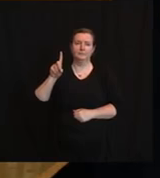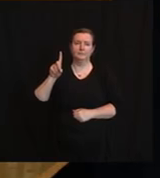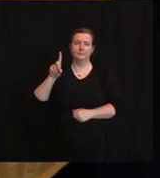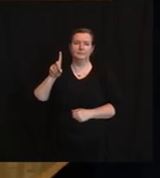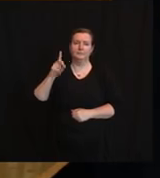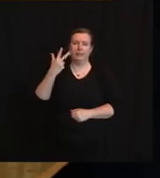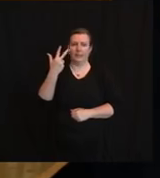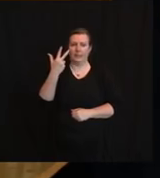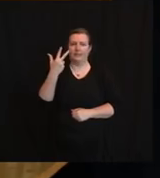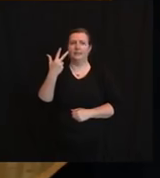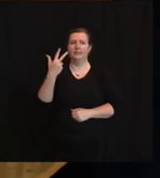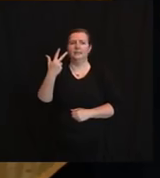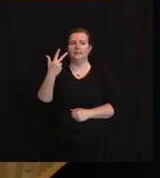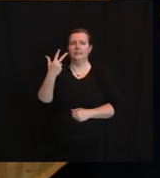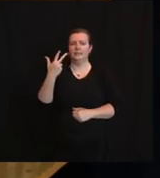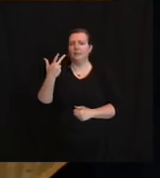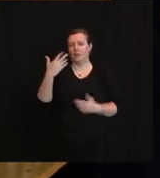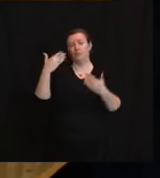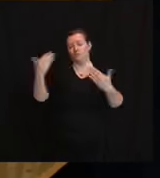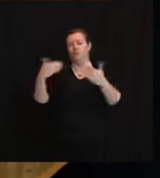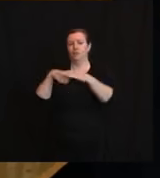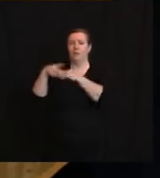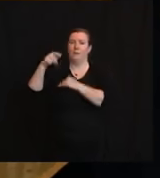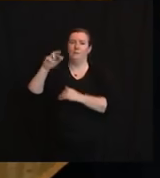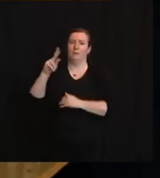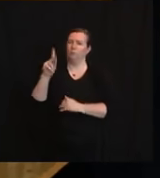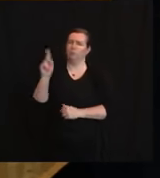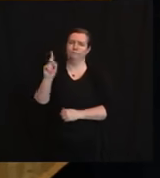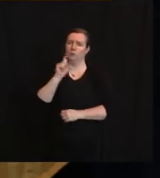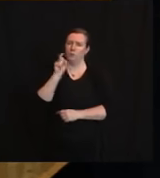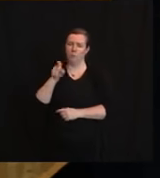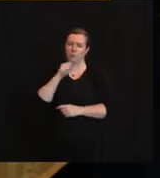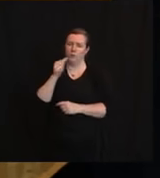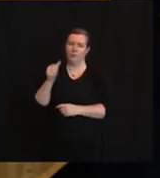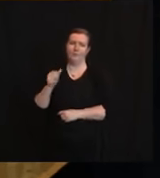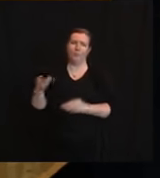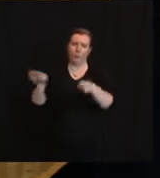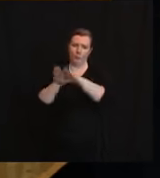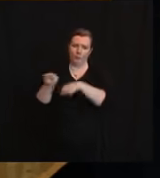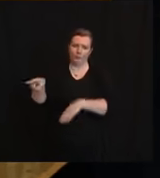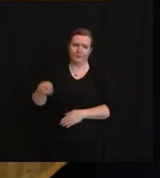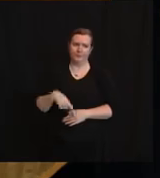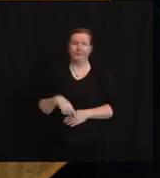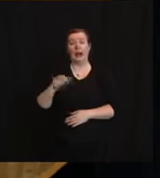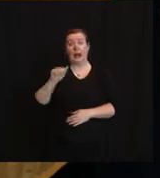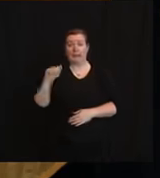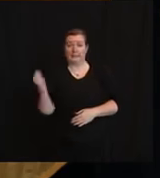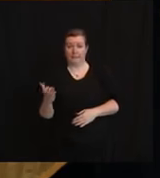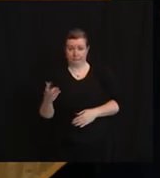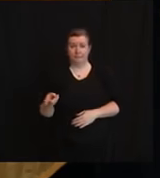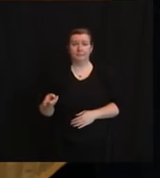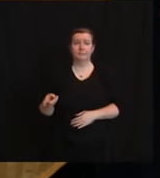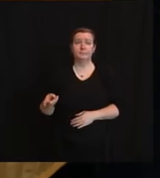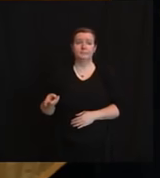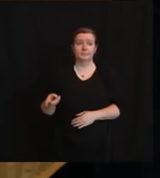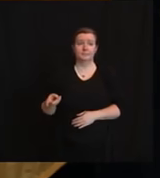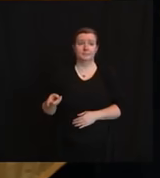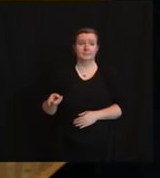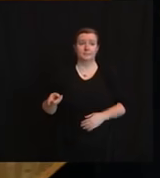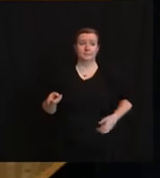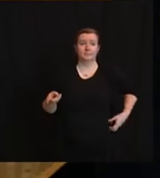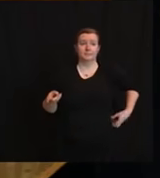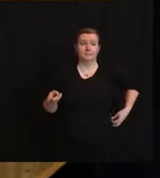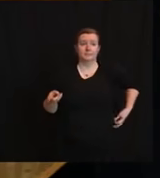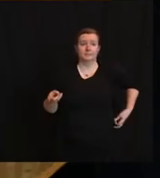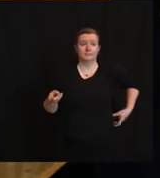park. In Atlantic City, it was still EO related. It was basically a burglary